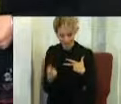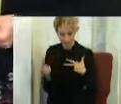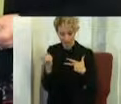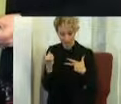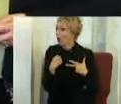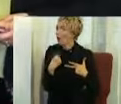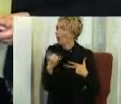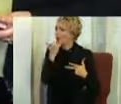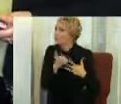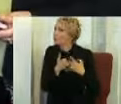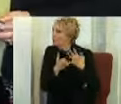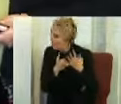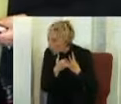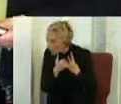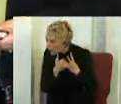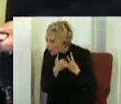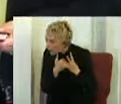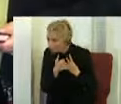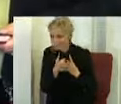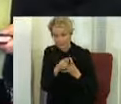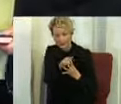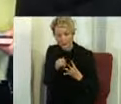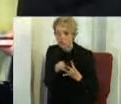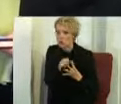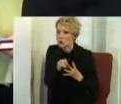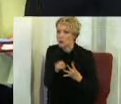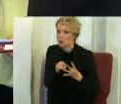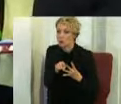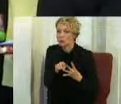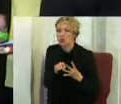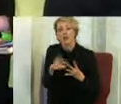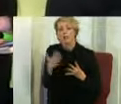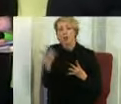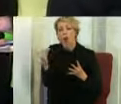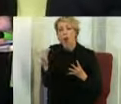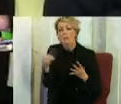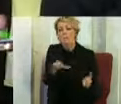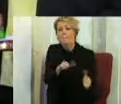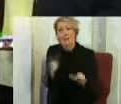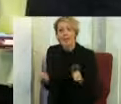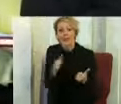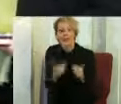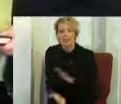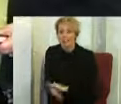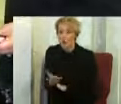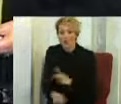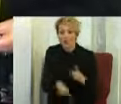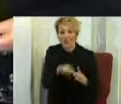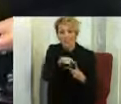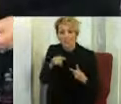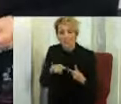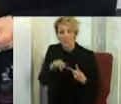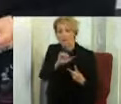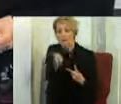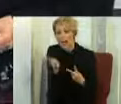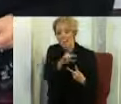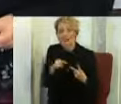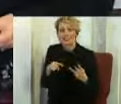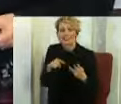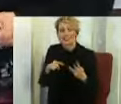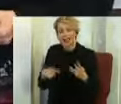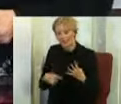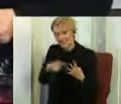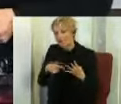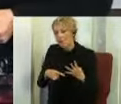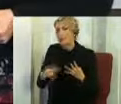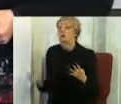four people coming into membership, but two folks who previously wished to be baptized this morning. So we're going to bring those two up first, and then we're going to bring the